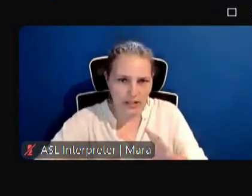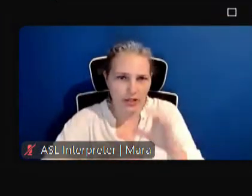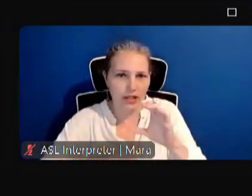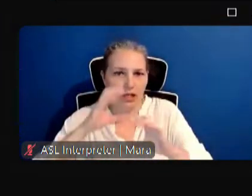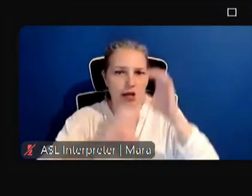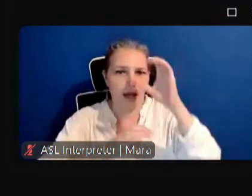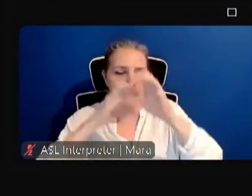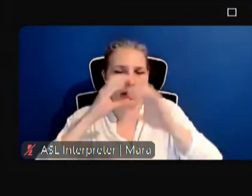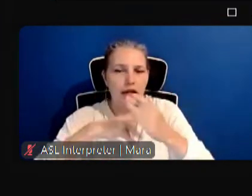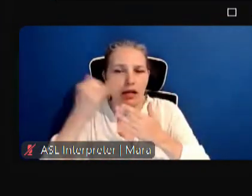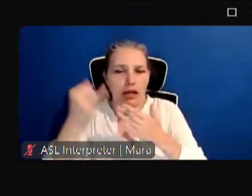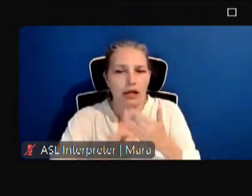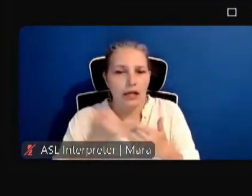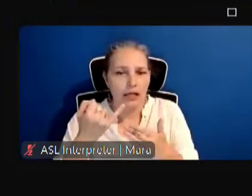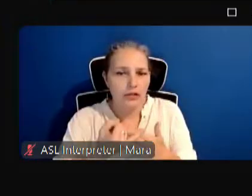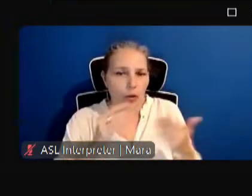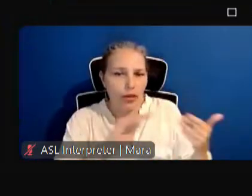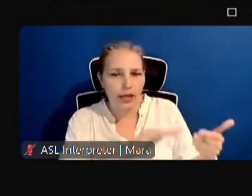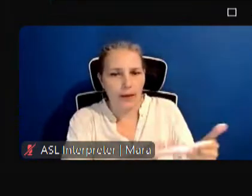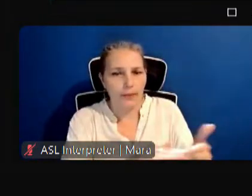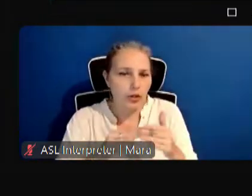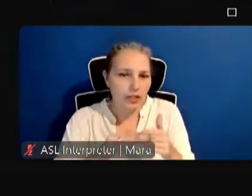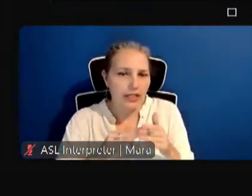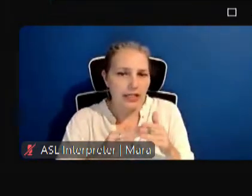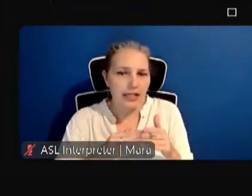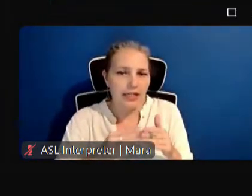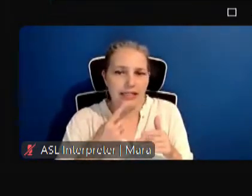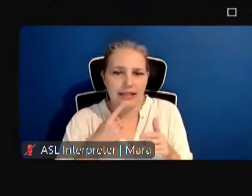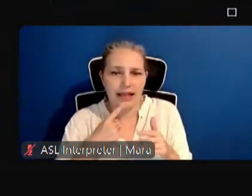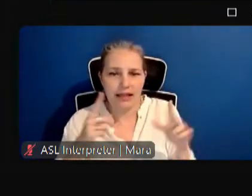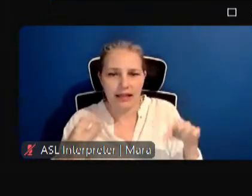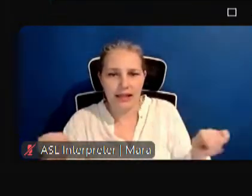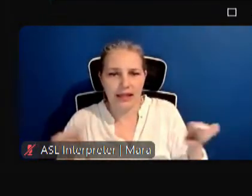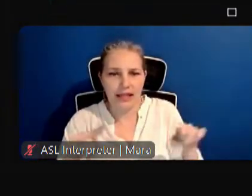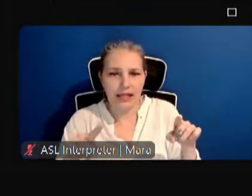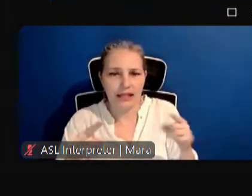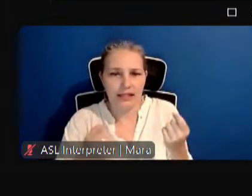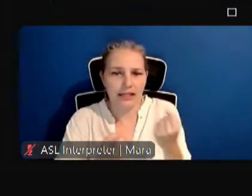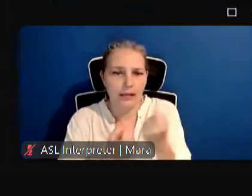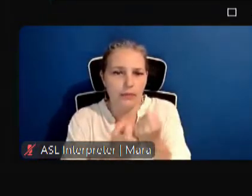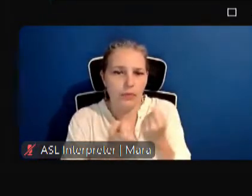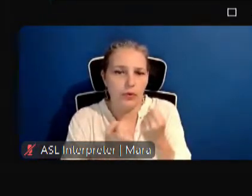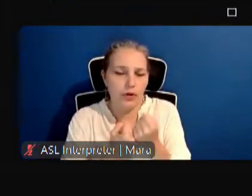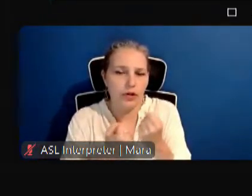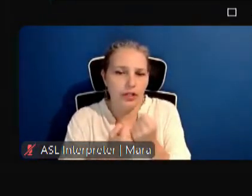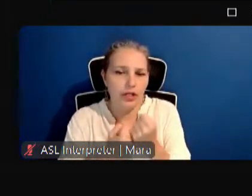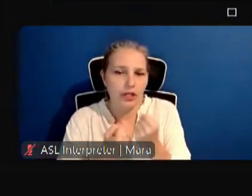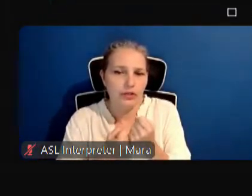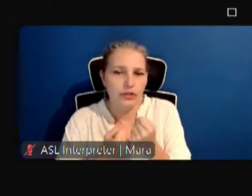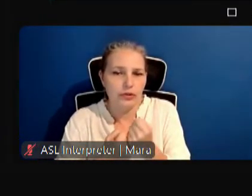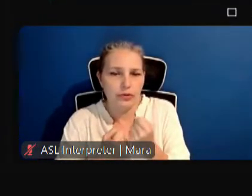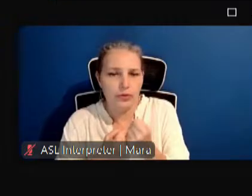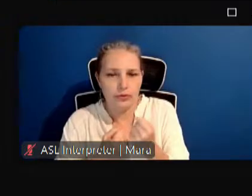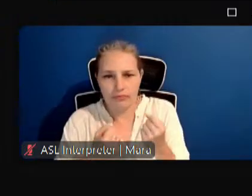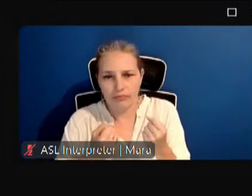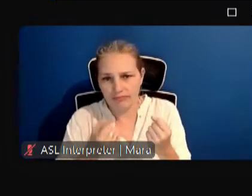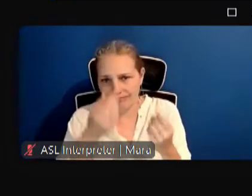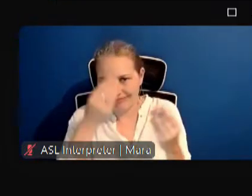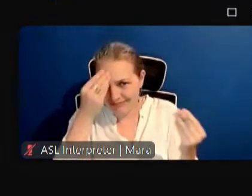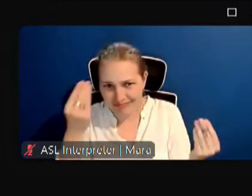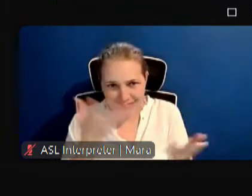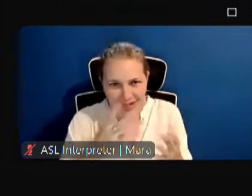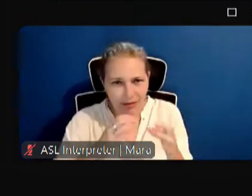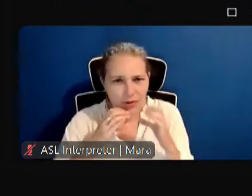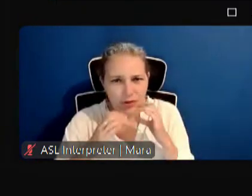community, those who are strongly in support of a desire to notify and provide information to